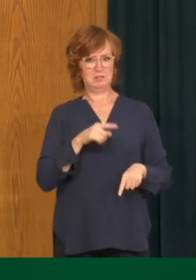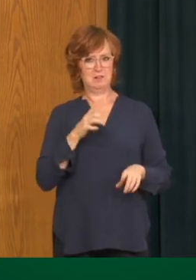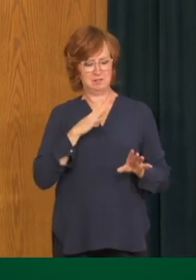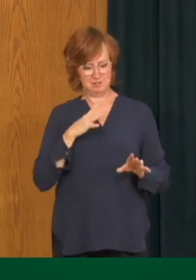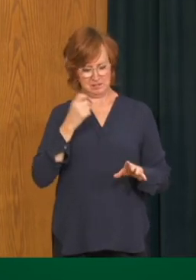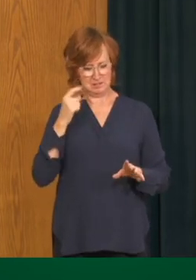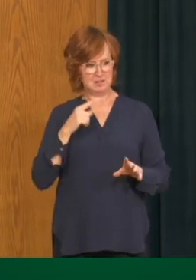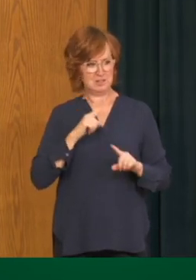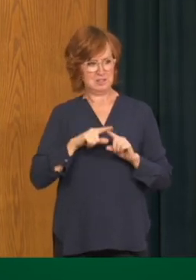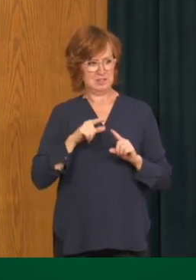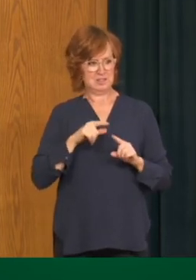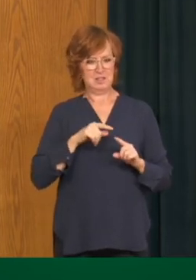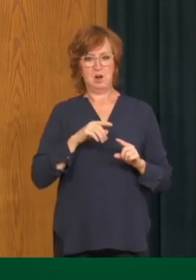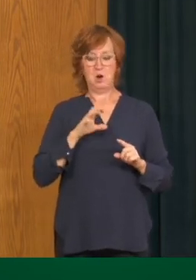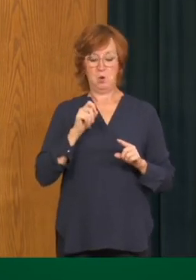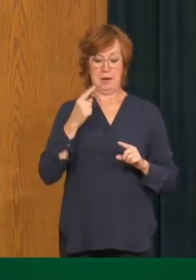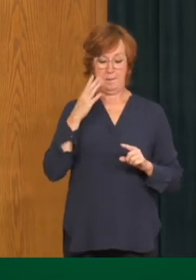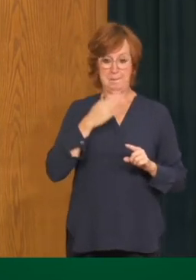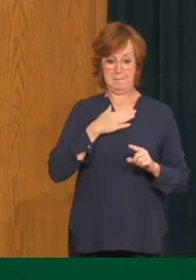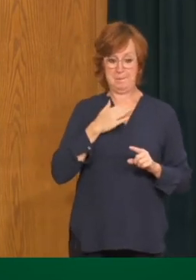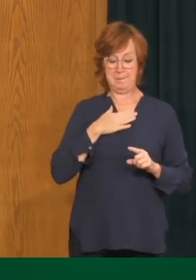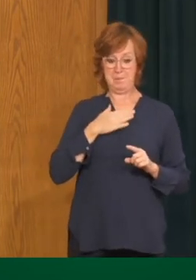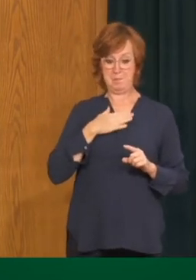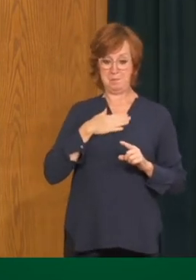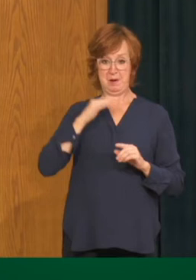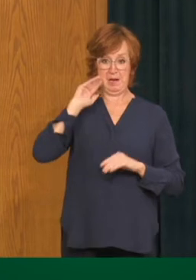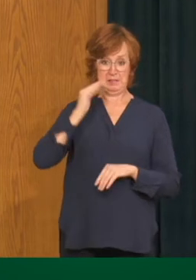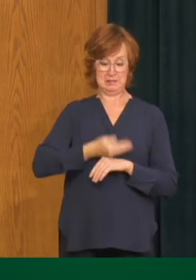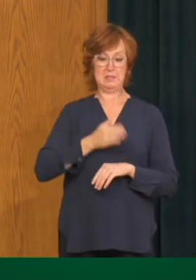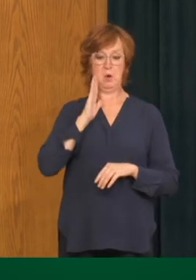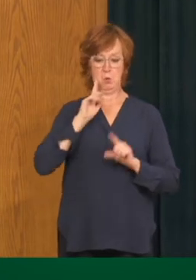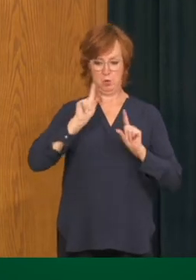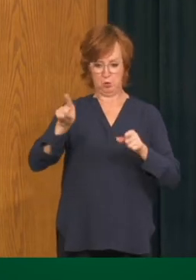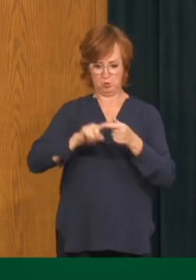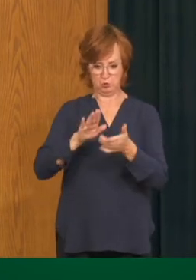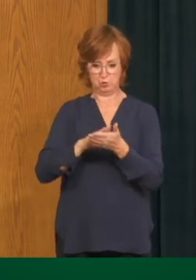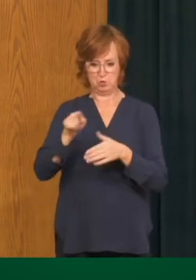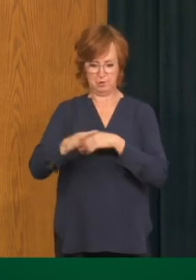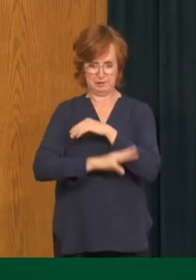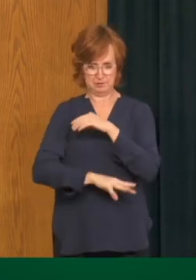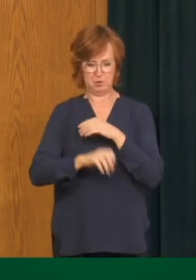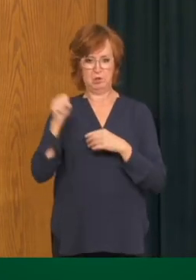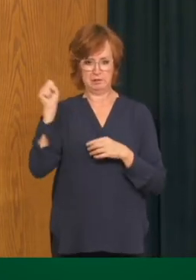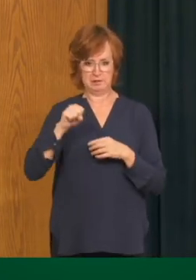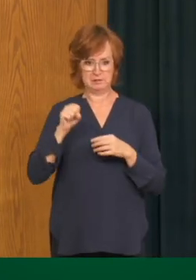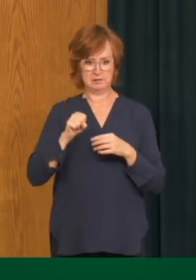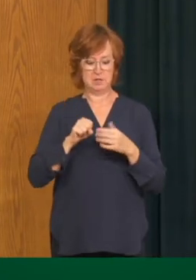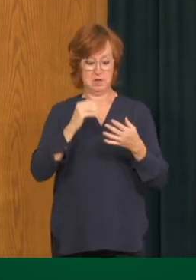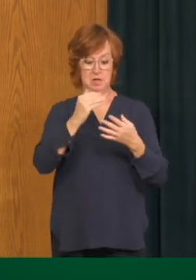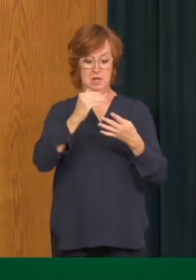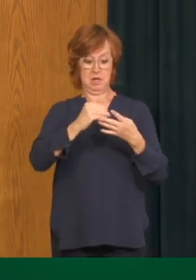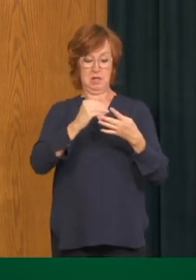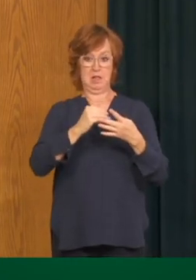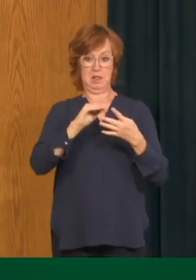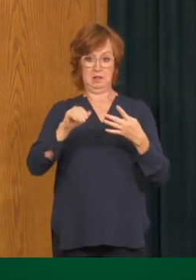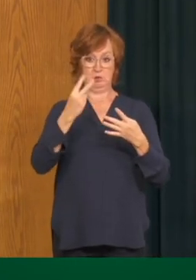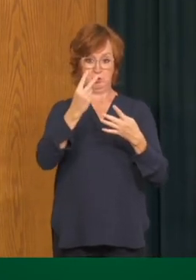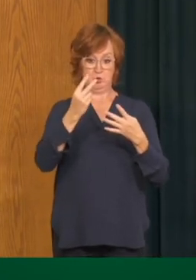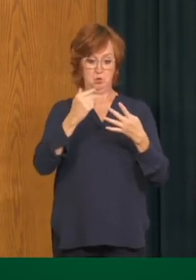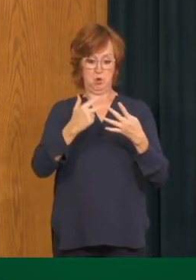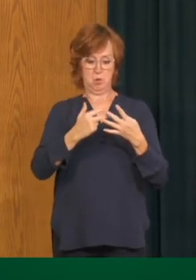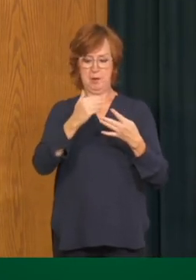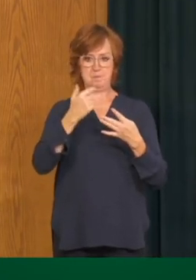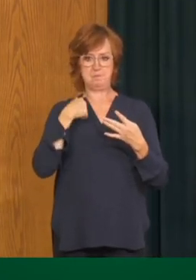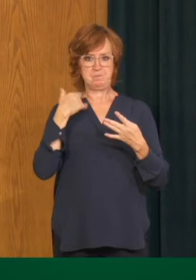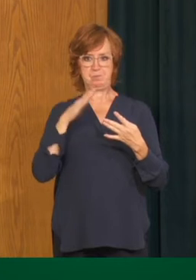clear Yeah. yes or no answer. Yeah, so in my case, my son will go to school. Whether it's level 2 or level 3, that'll be determined by